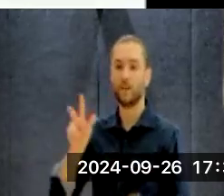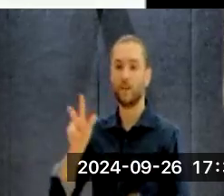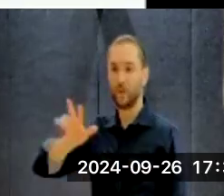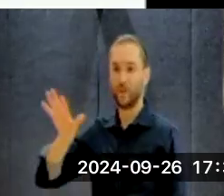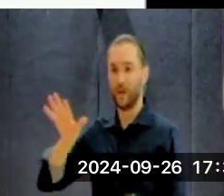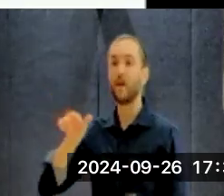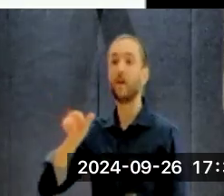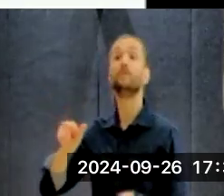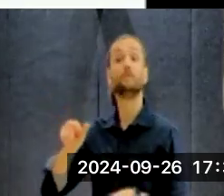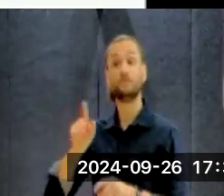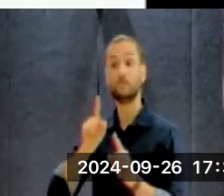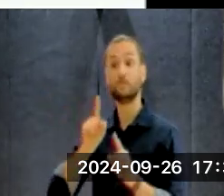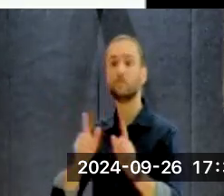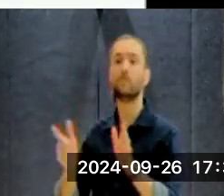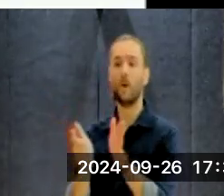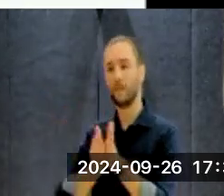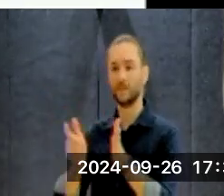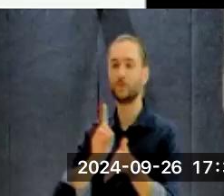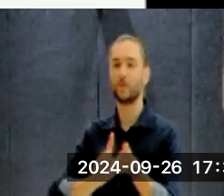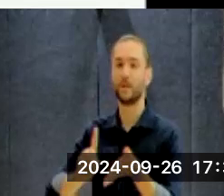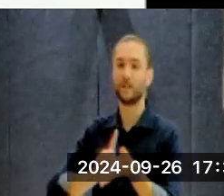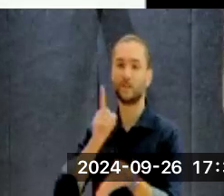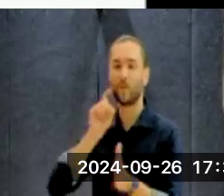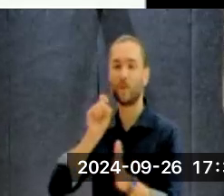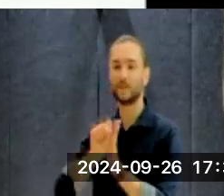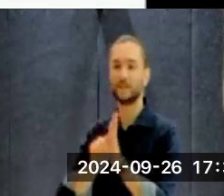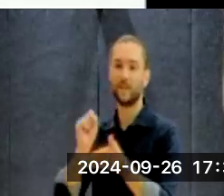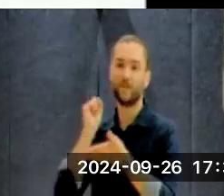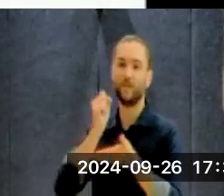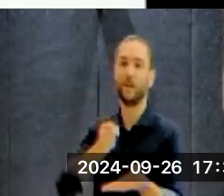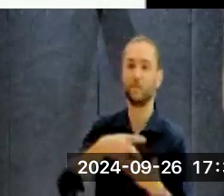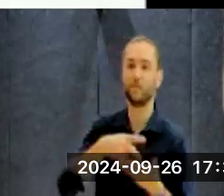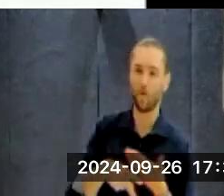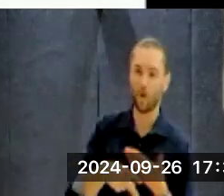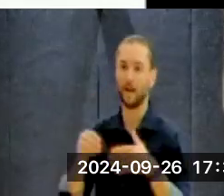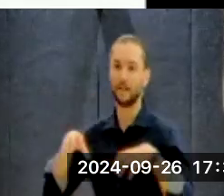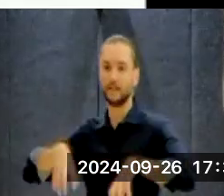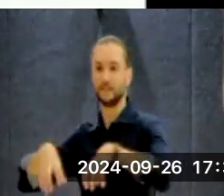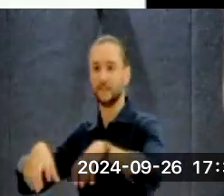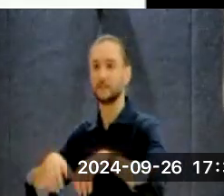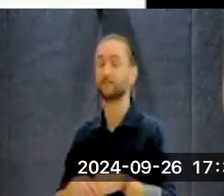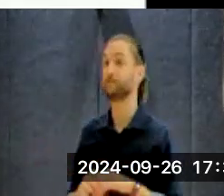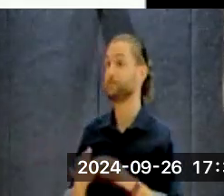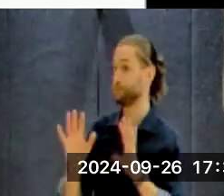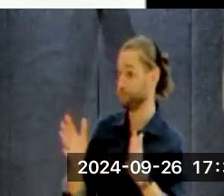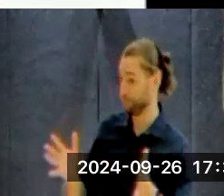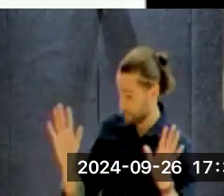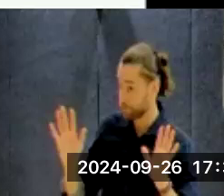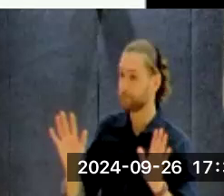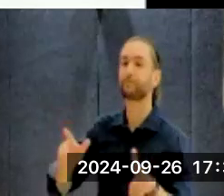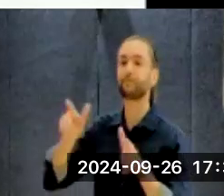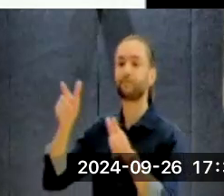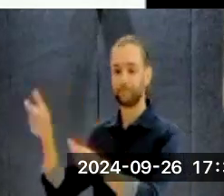which prohibits discrimination in state-funded programs and activities. So with that, I'm going to turn it back